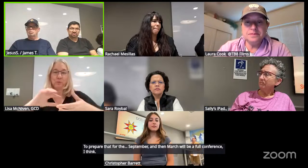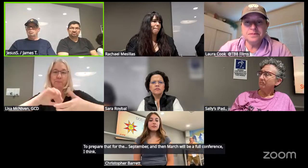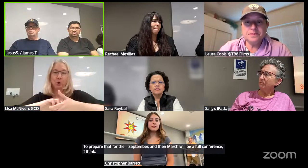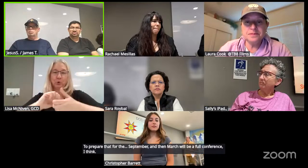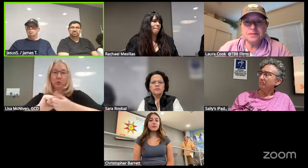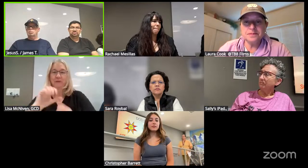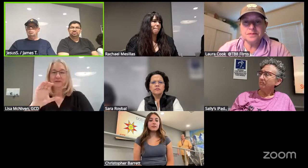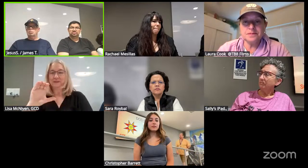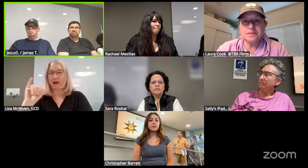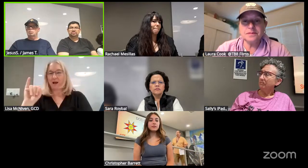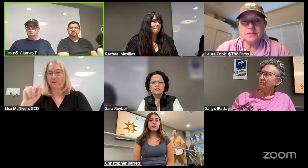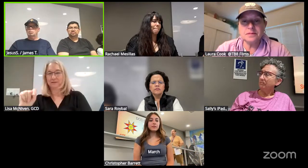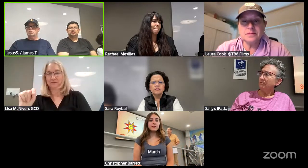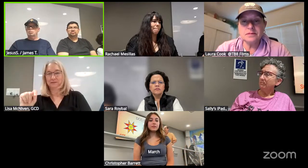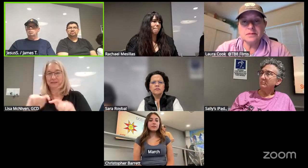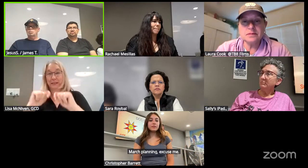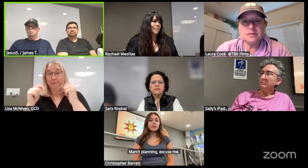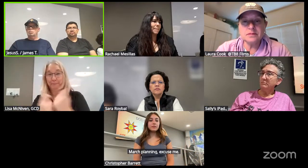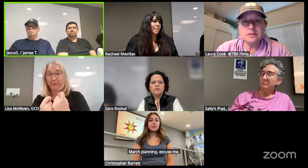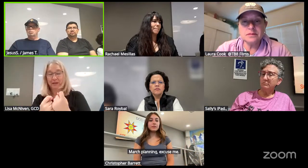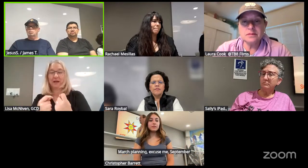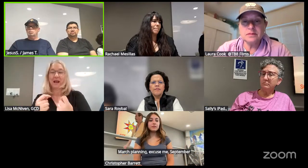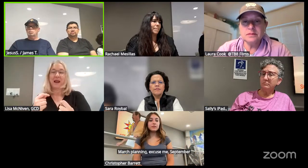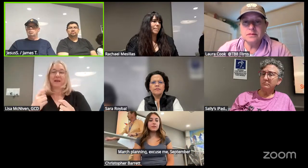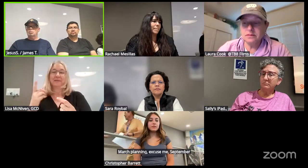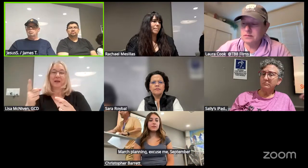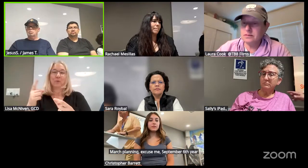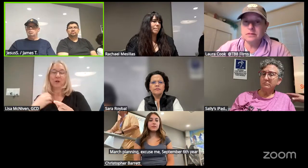March planning, excuse me, September conference this year.